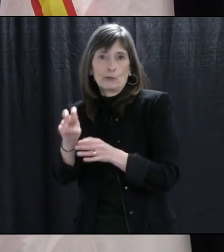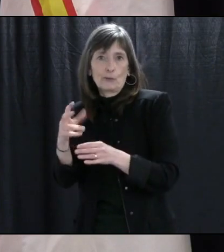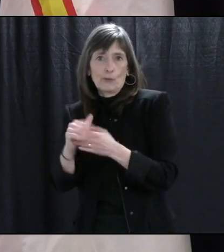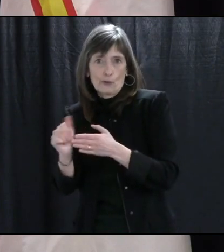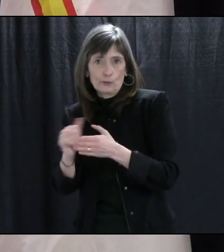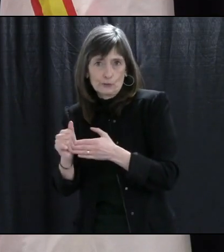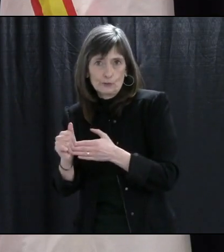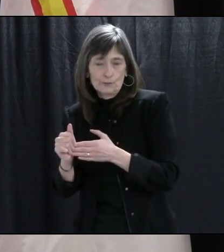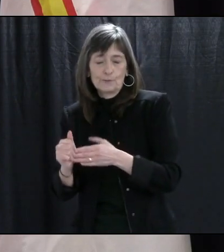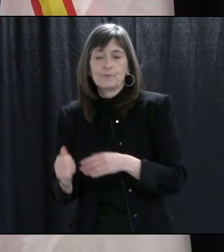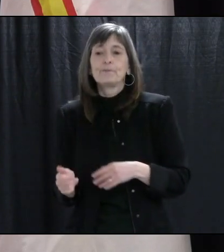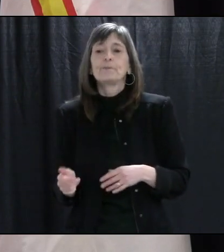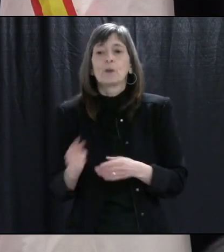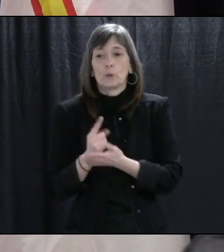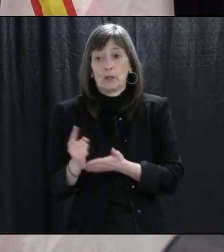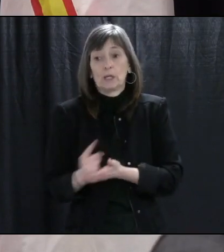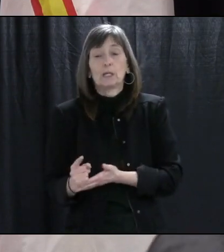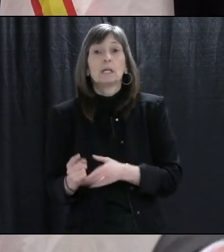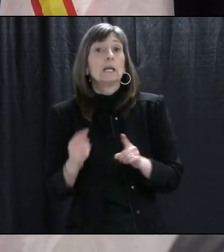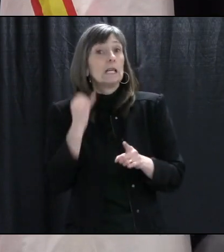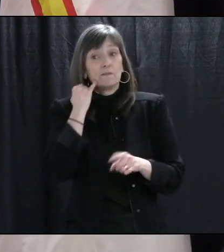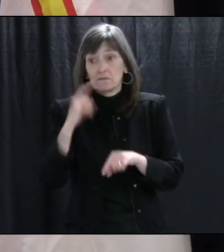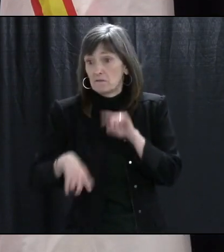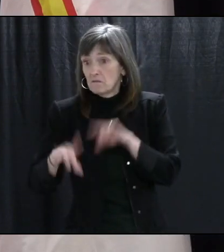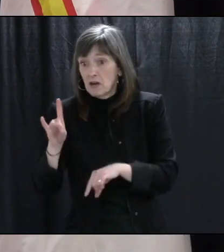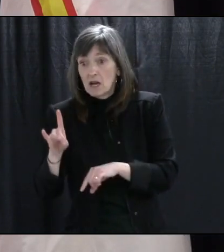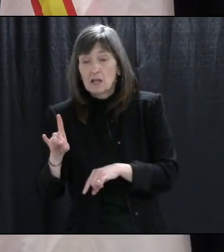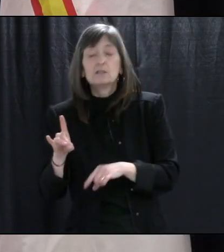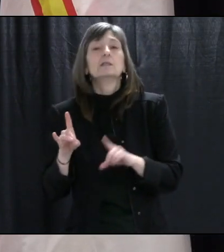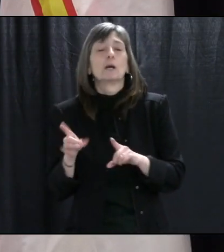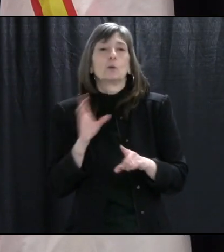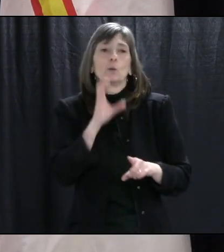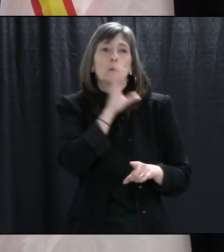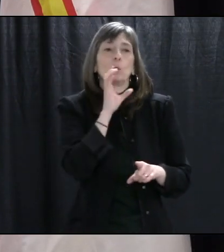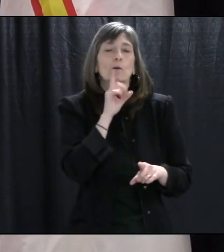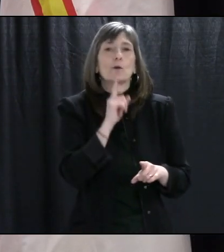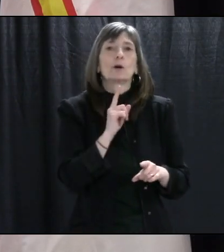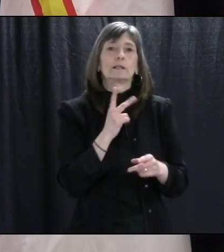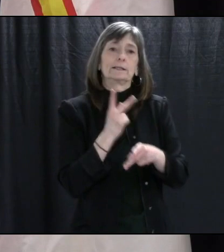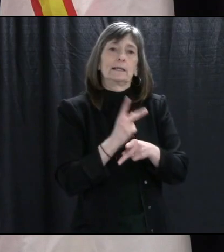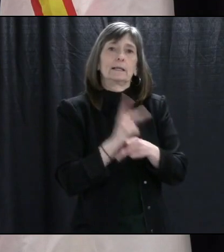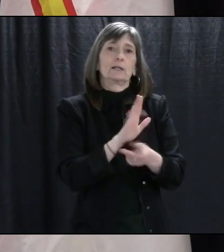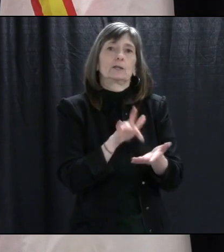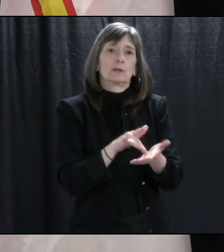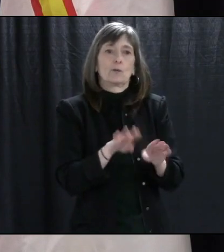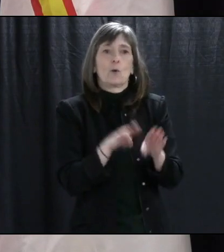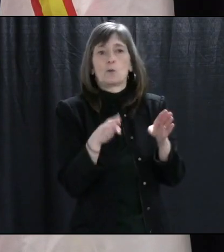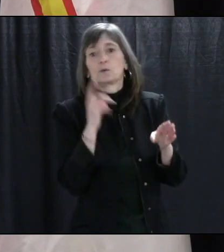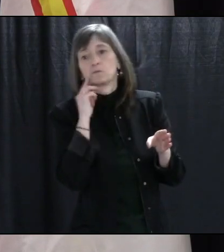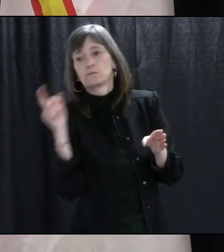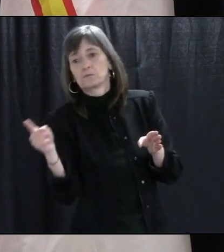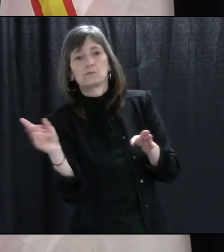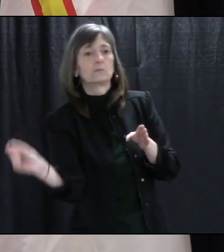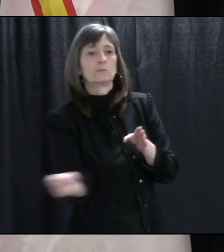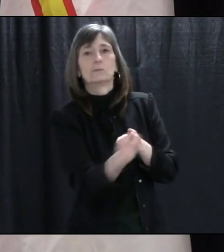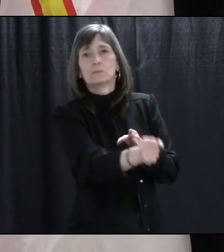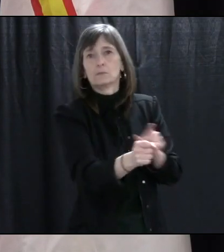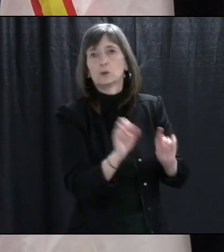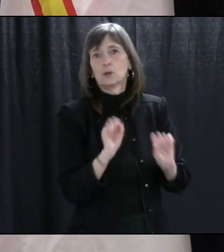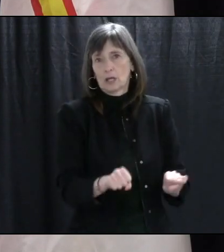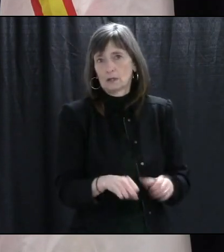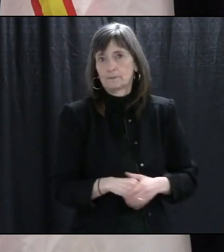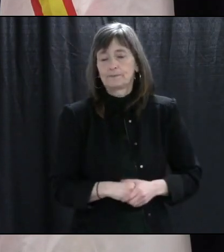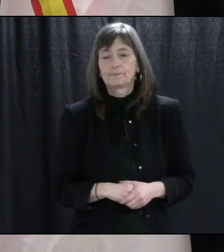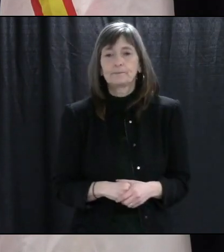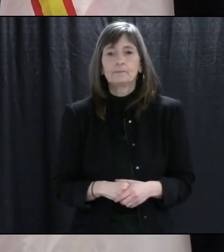care, we'll work with them to find a child care center for them. Once again, thank you for all the individuals